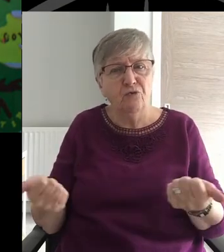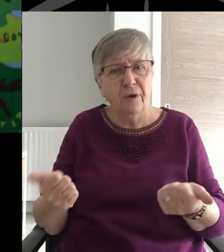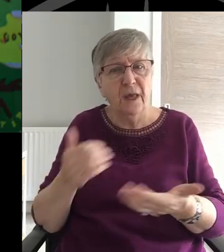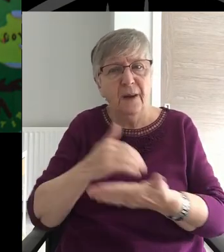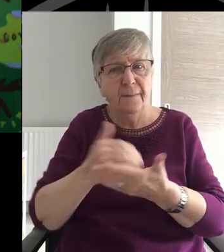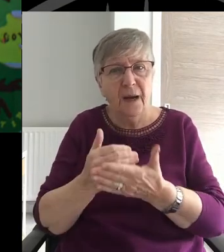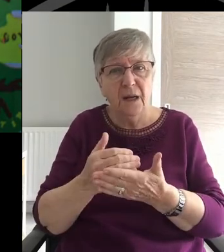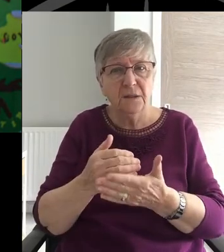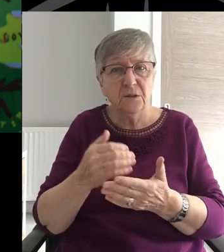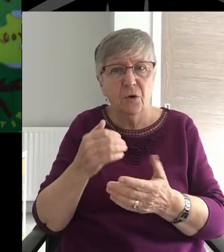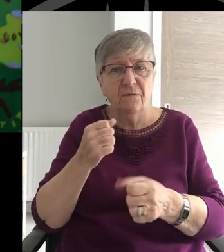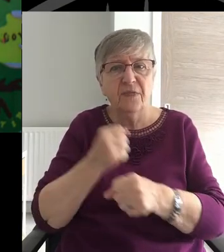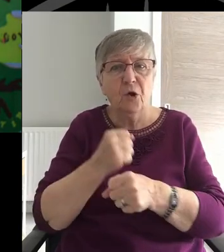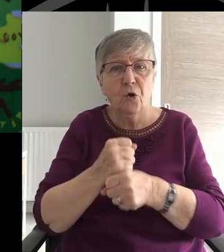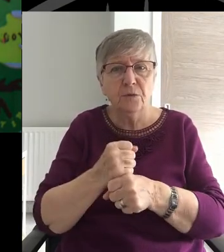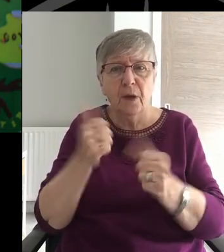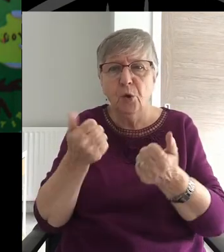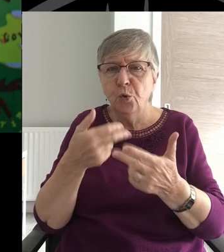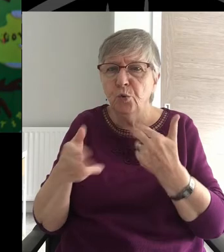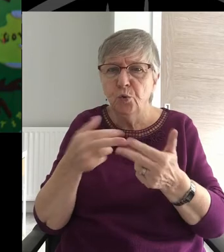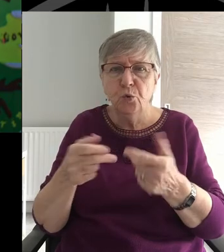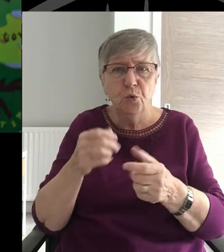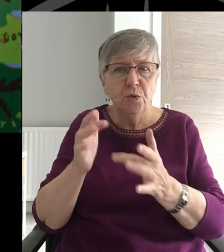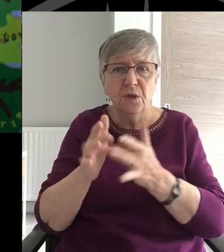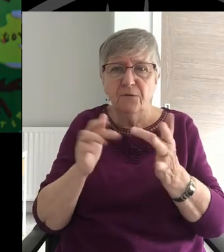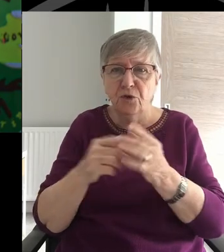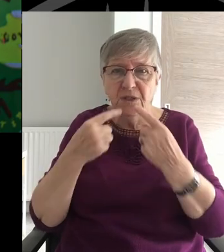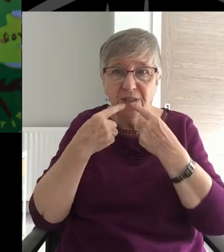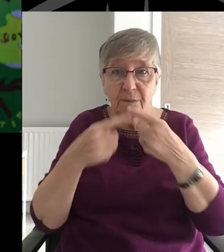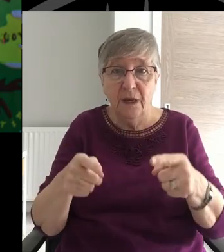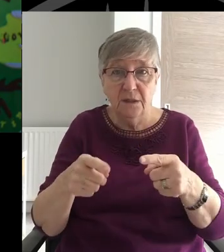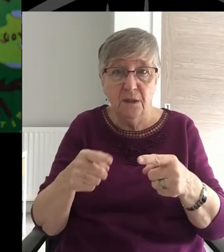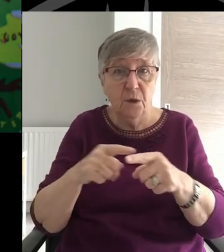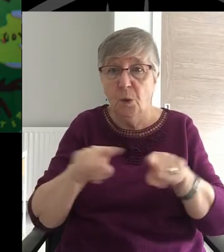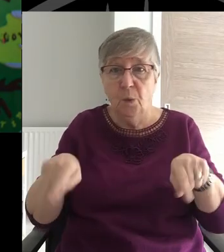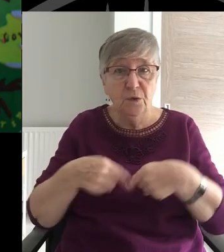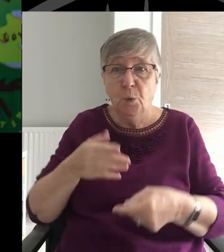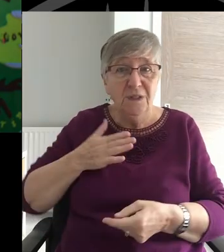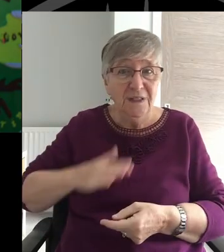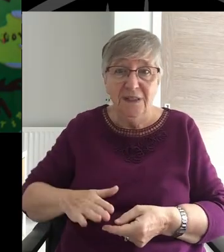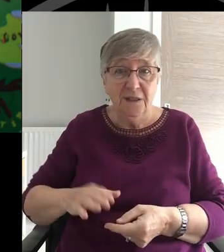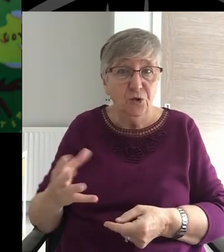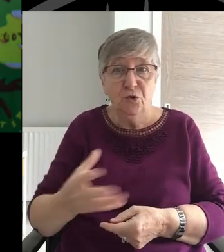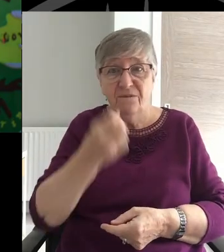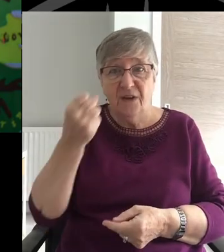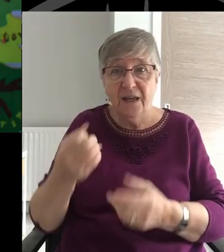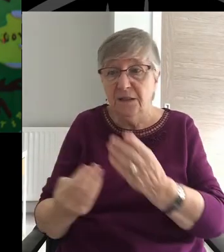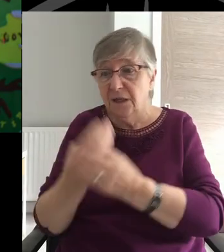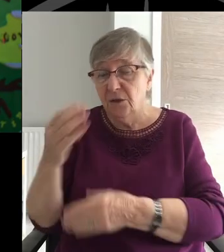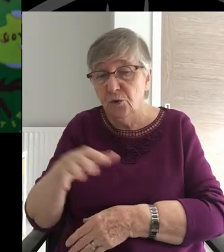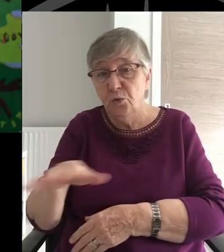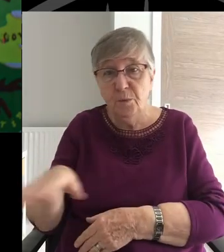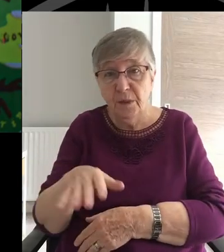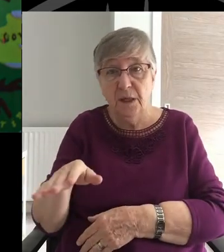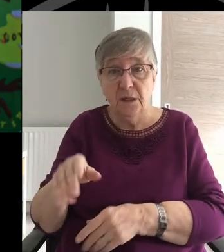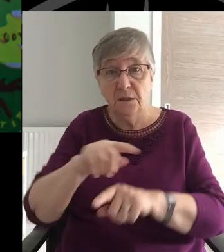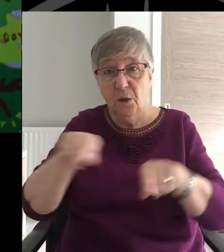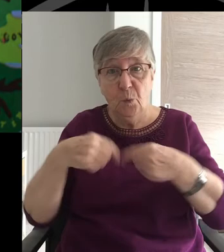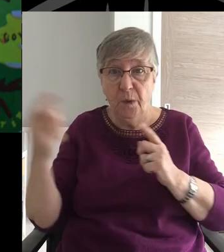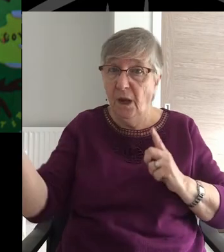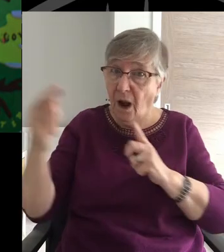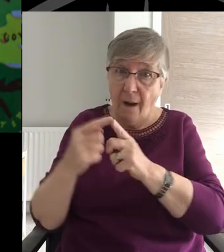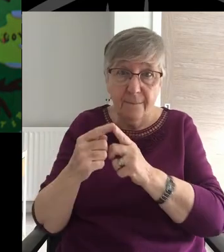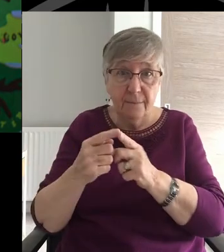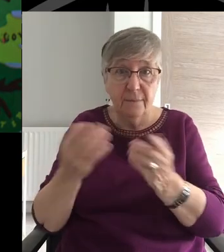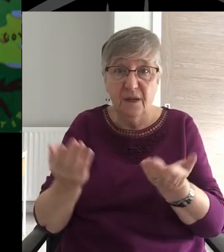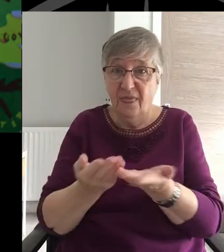one of the good news of Jesus' message to us is that we don't need to find a new place to start from. We come to him just as we are. He